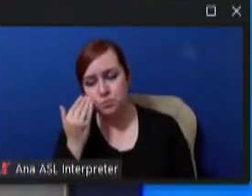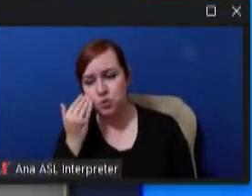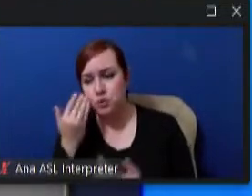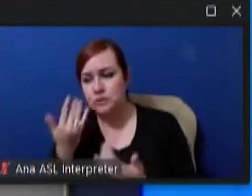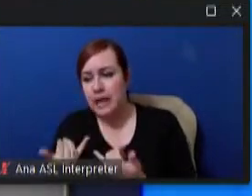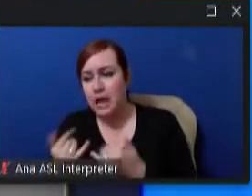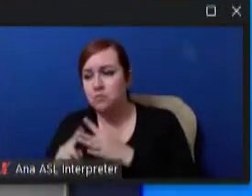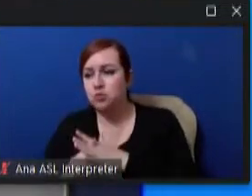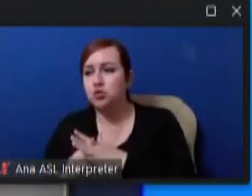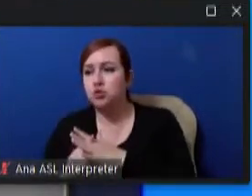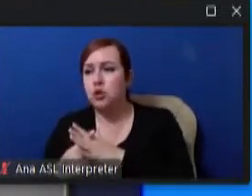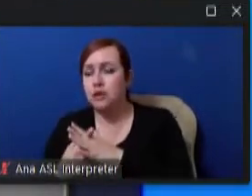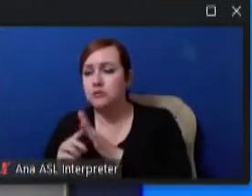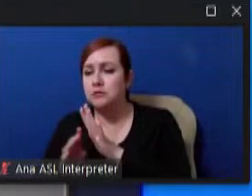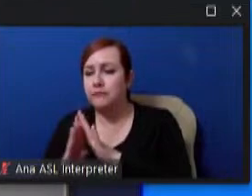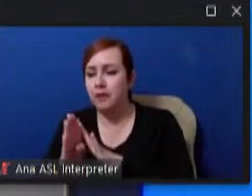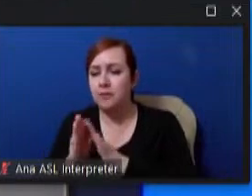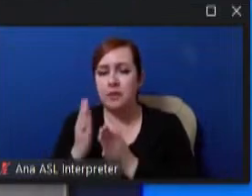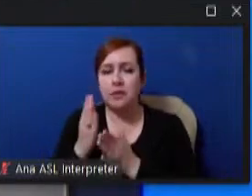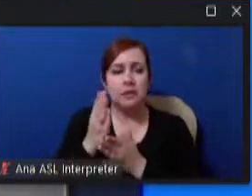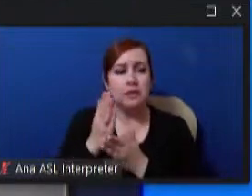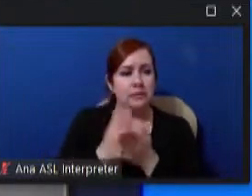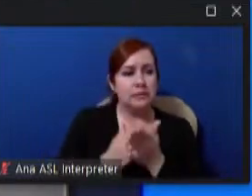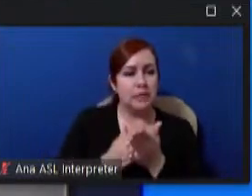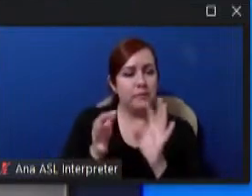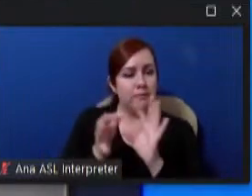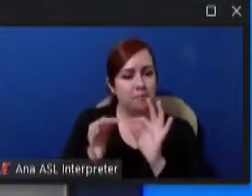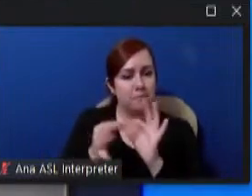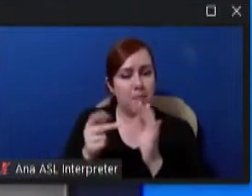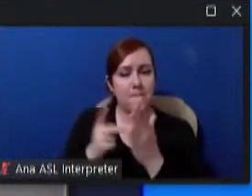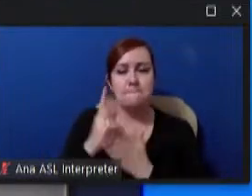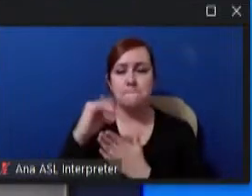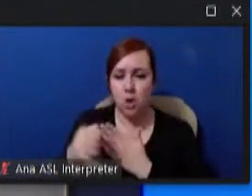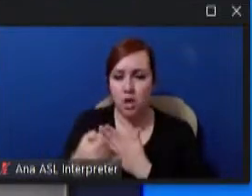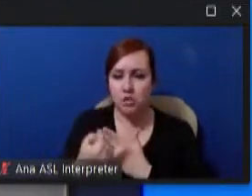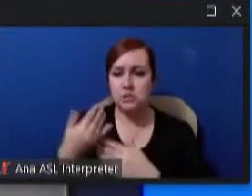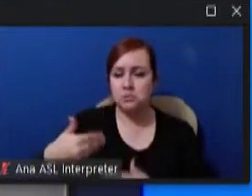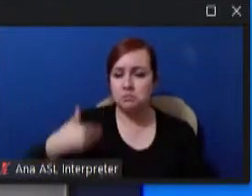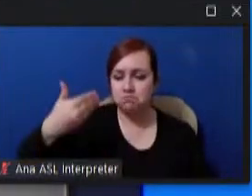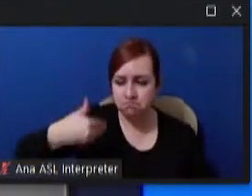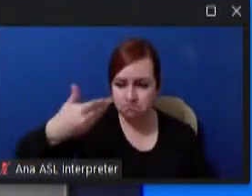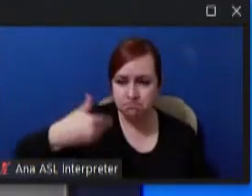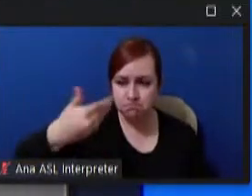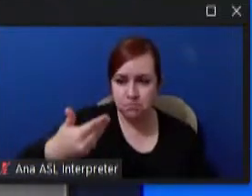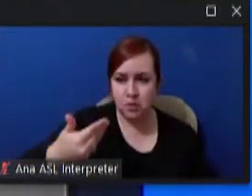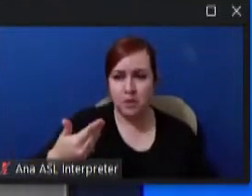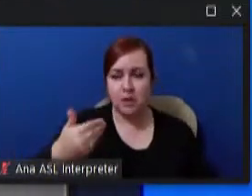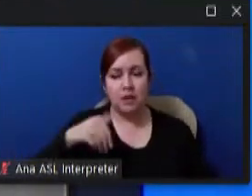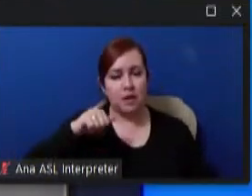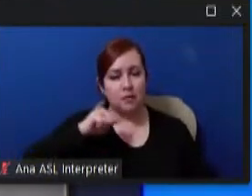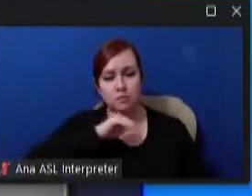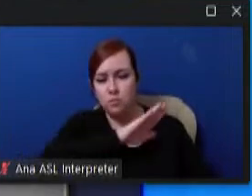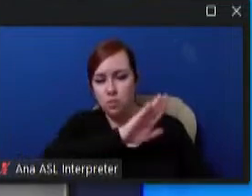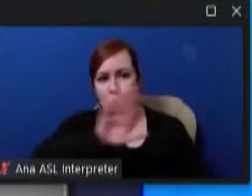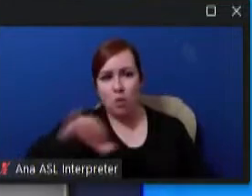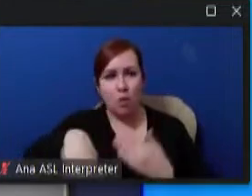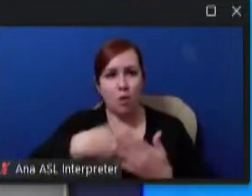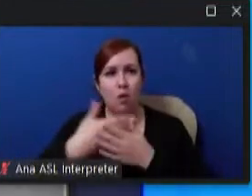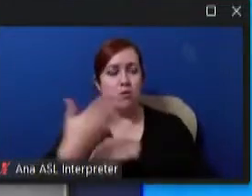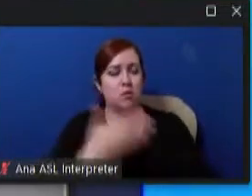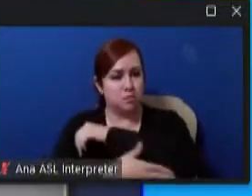And I am sure you have begun to do this. We've heard you mention a number of different